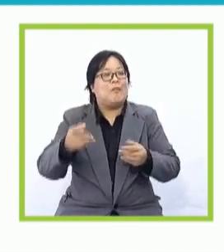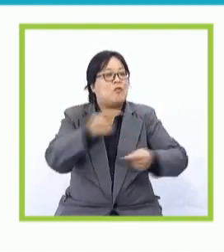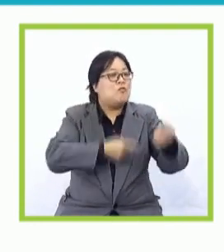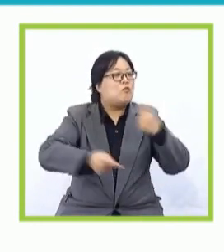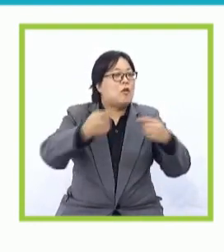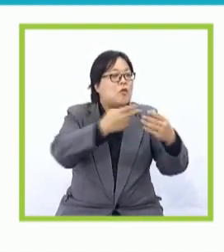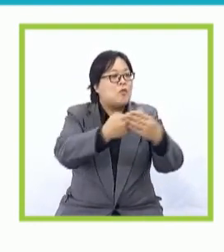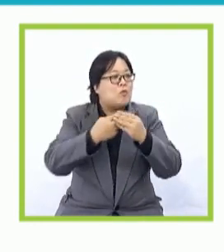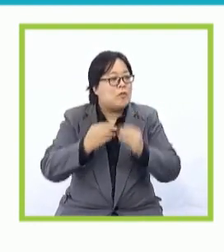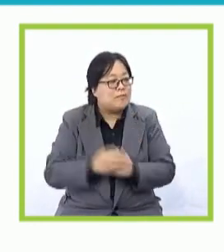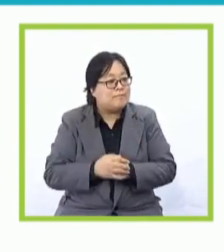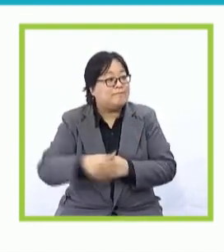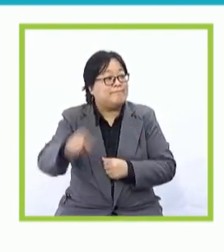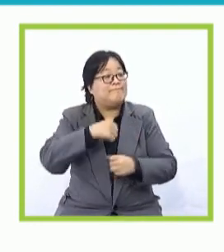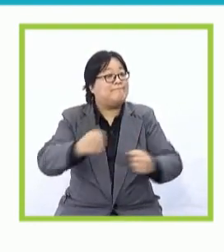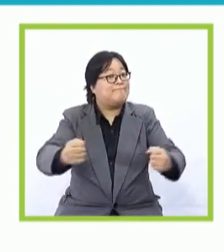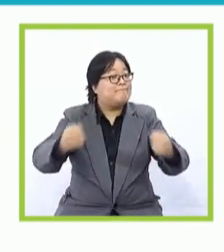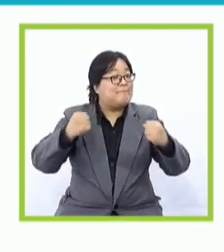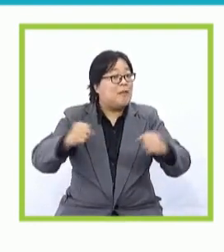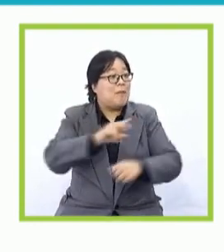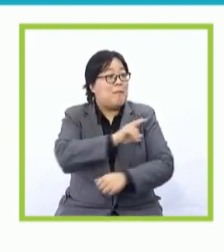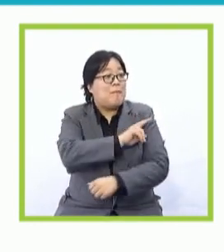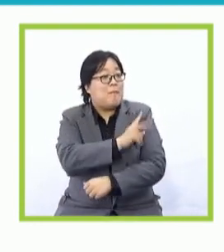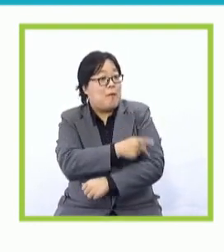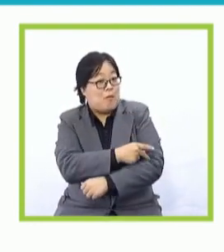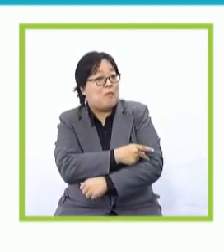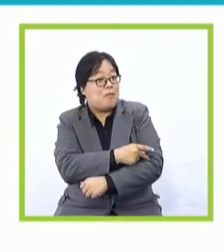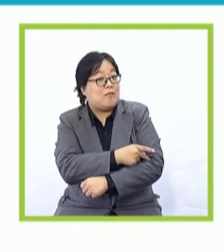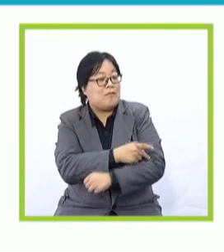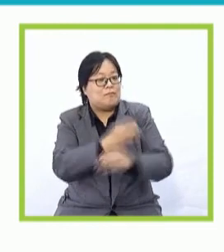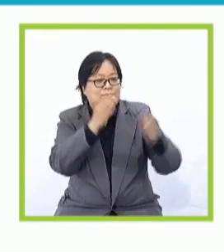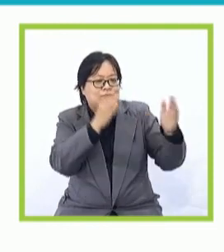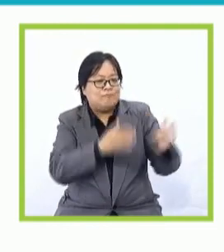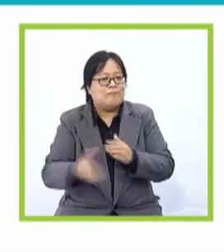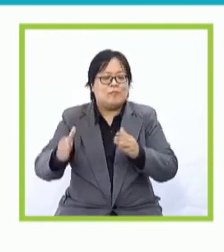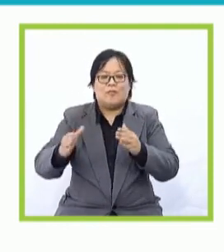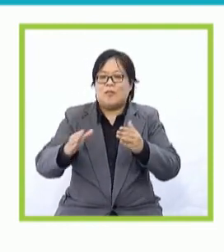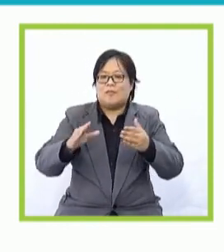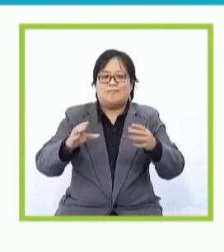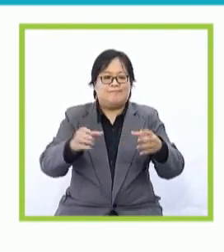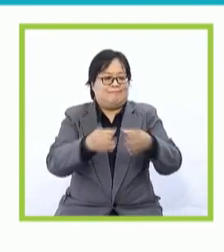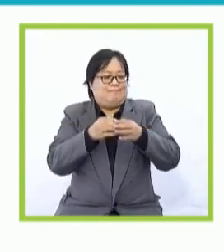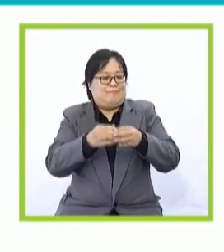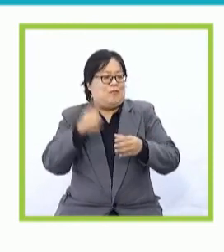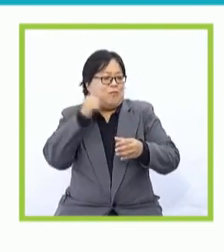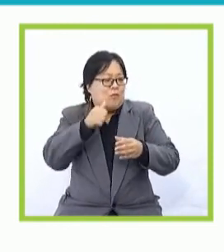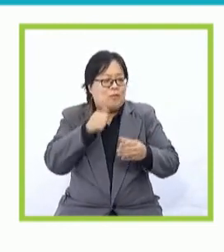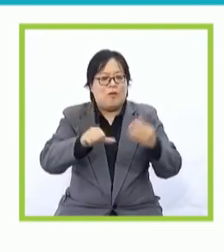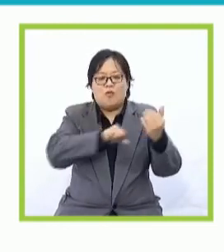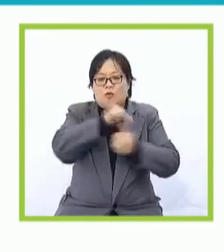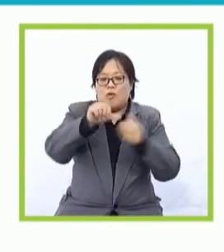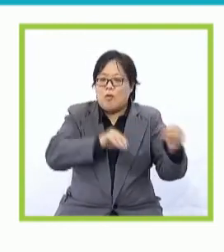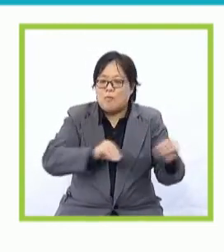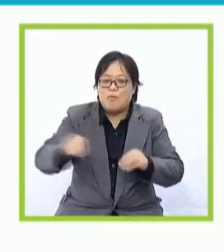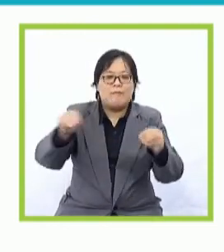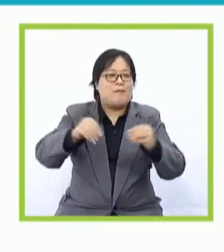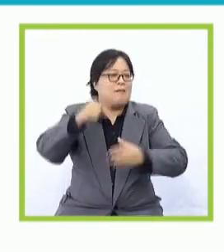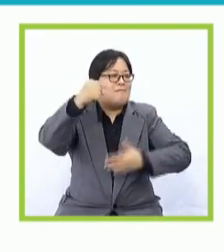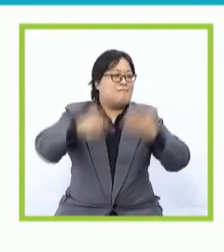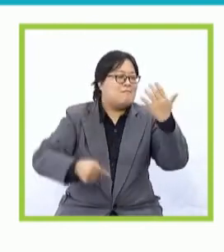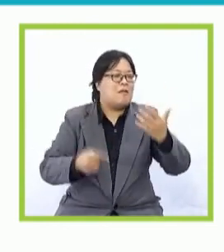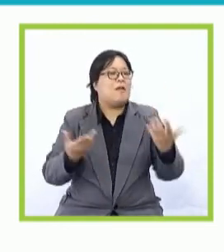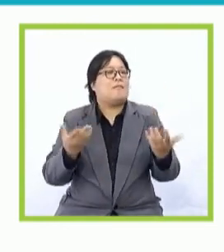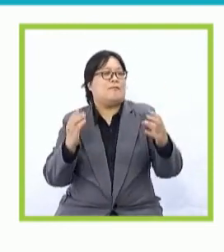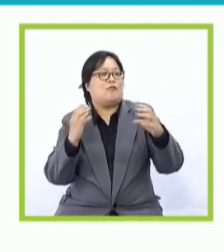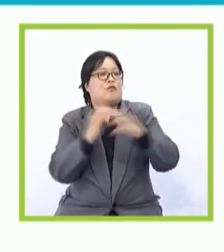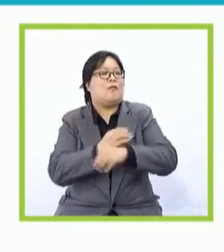you strengthen the power of organized communities, women's groups, social movements, and others in order to be able to